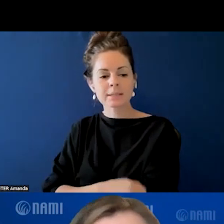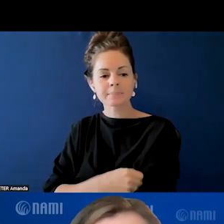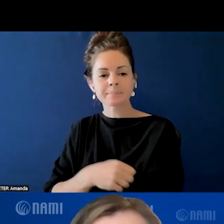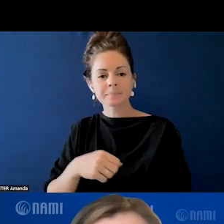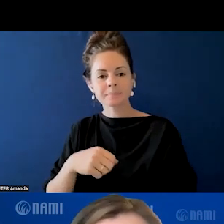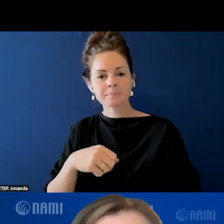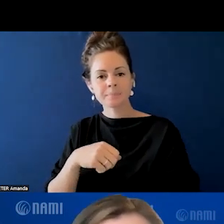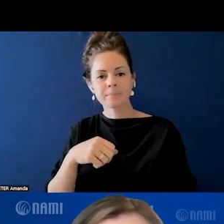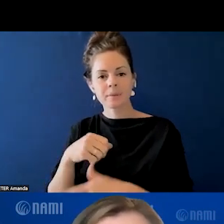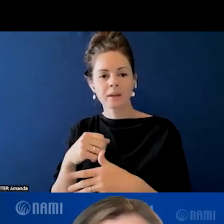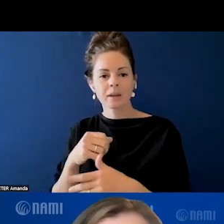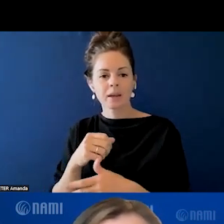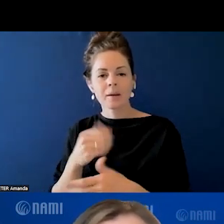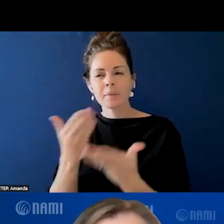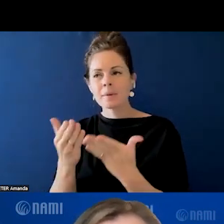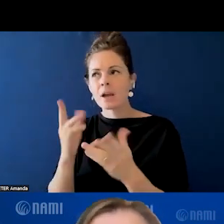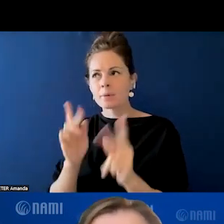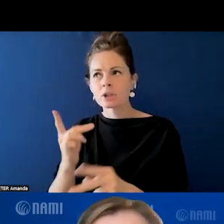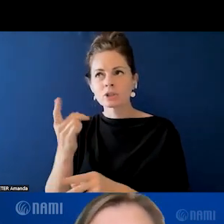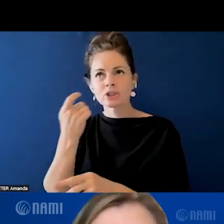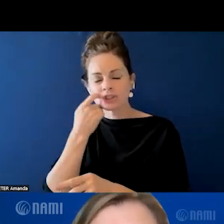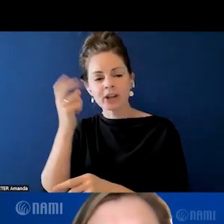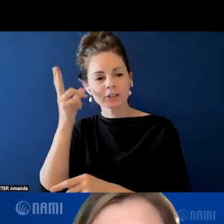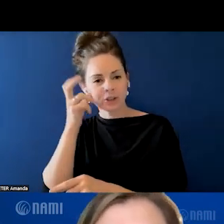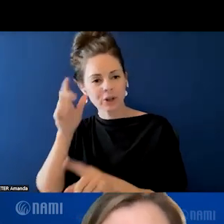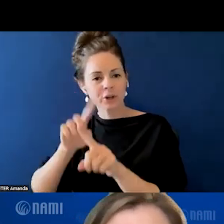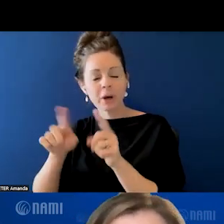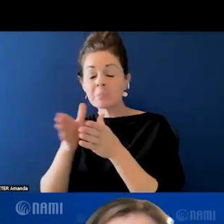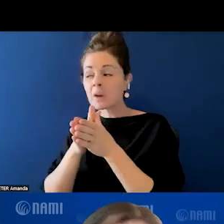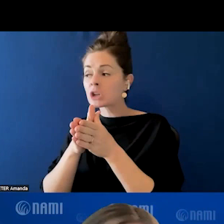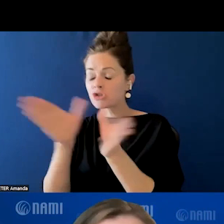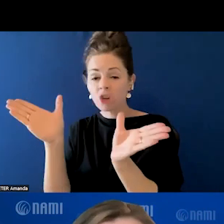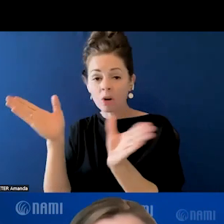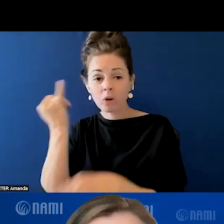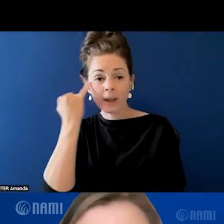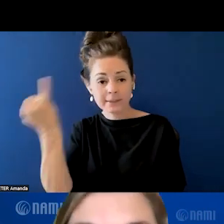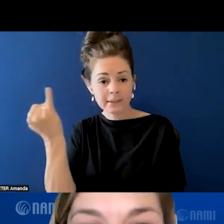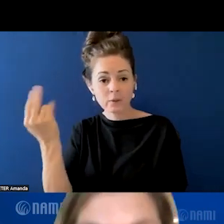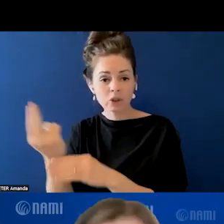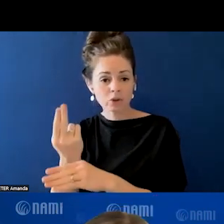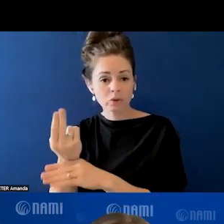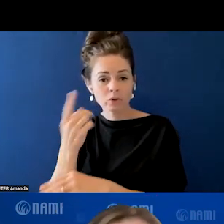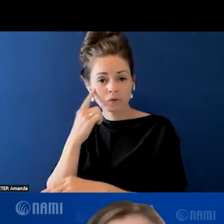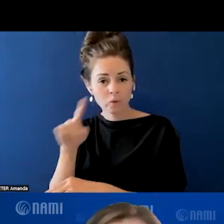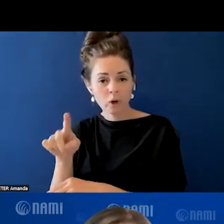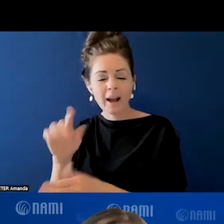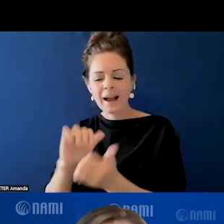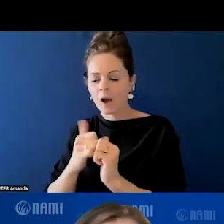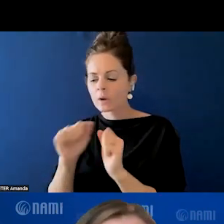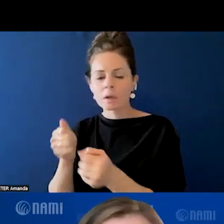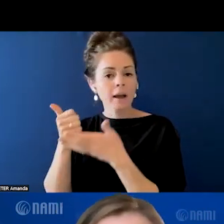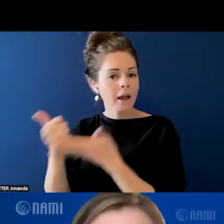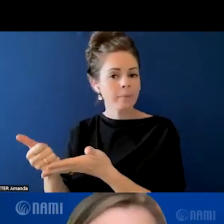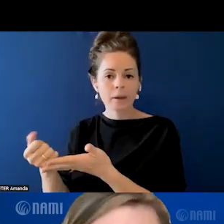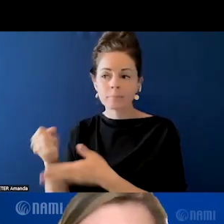excludes the people that may have just heard about it in passing, but it's people who have a general idea of what it might be used for and how it can help them or their